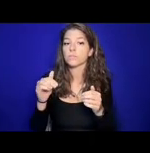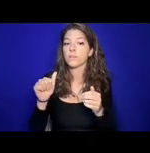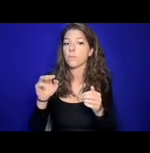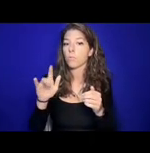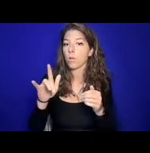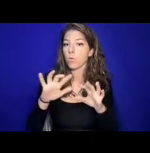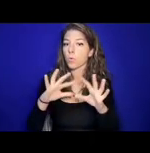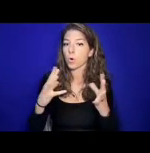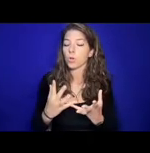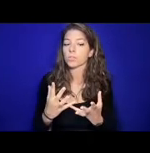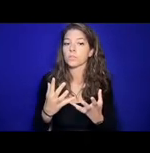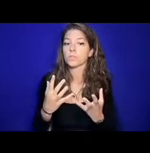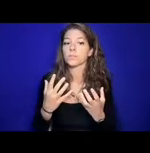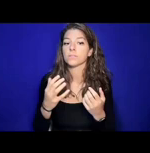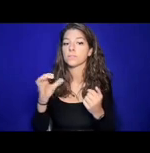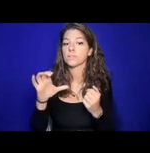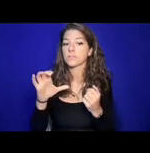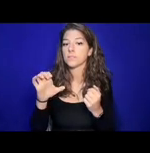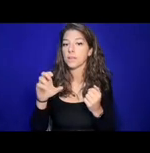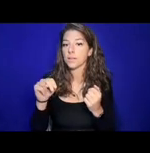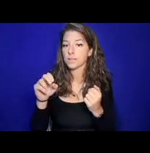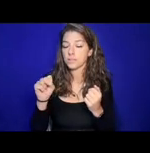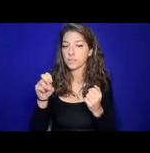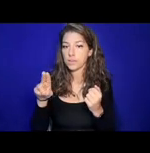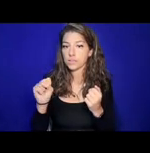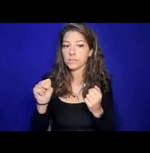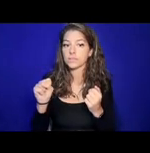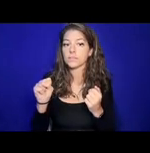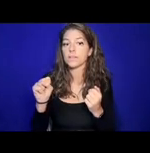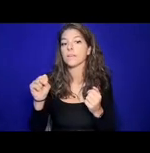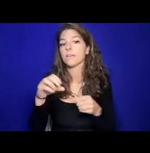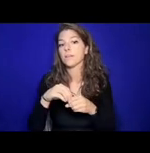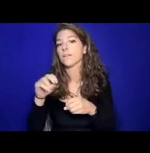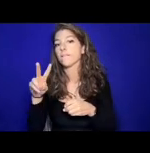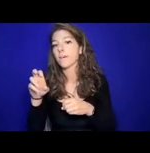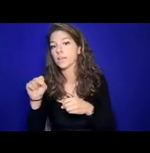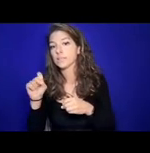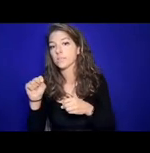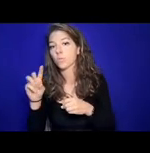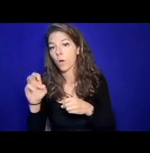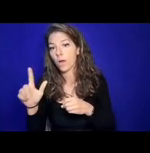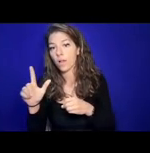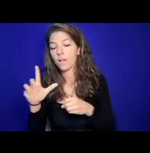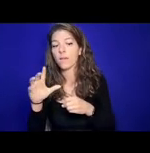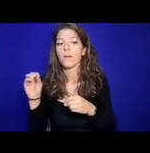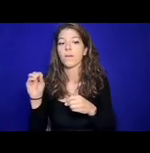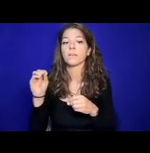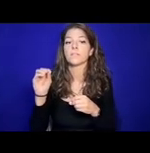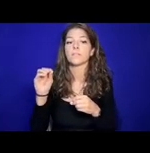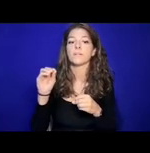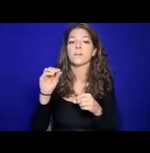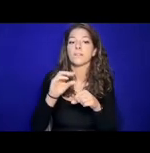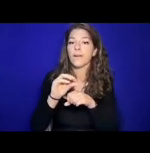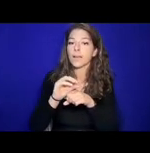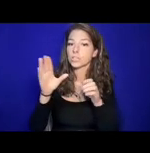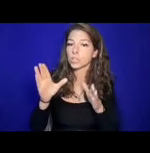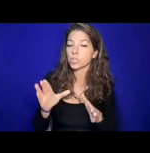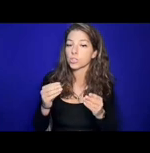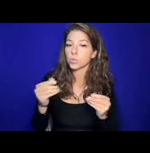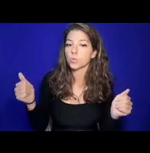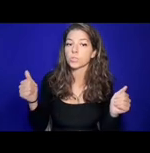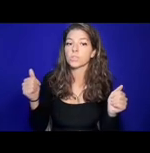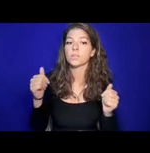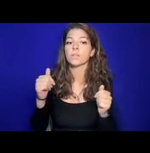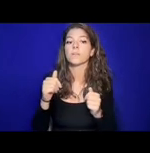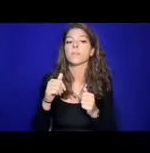world is Ascensus and Vestwell, who you hear from today. There's also Orion Advisor Solutions, the Maine